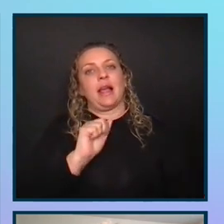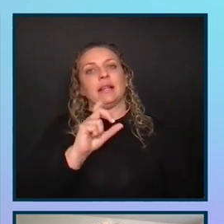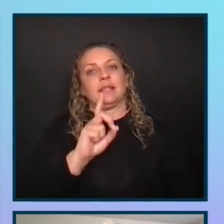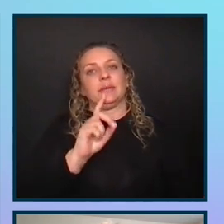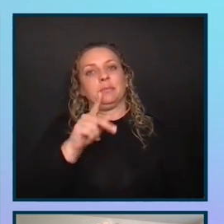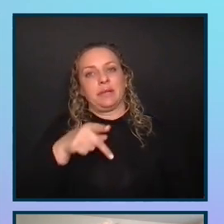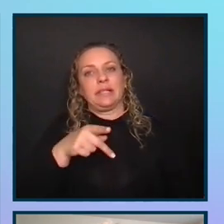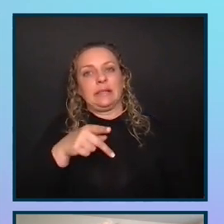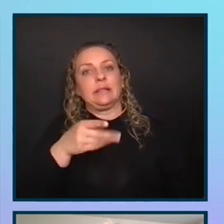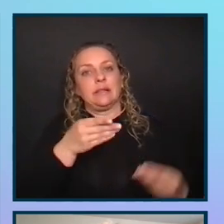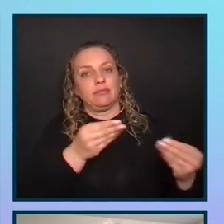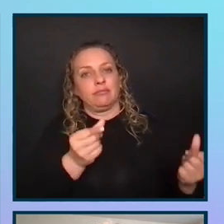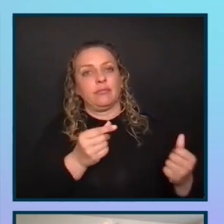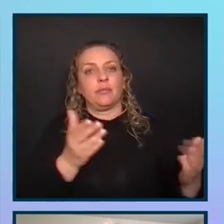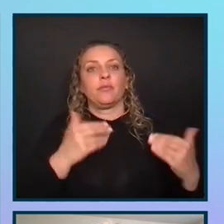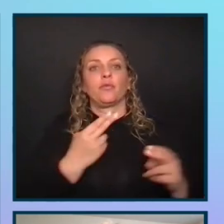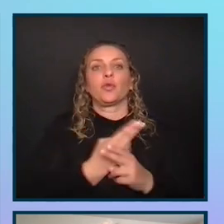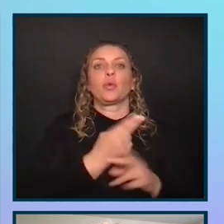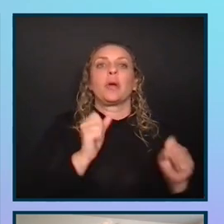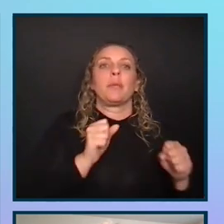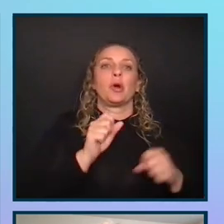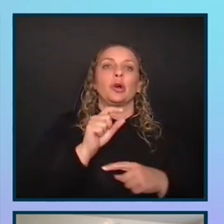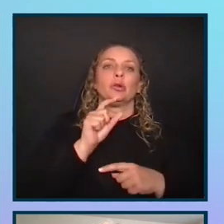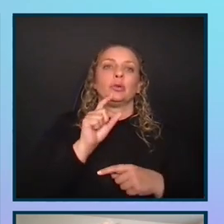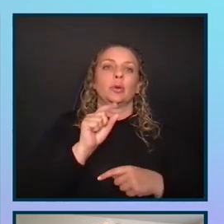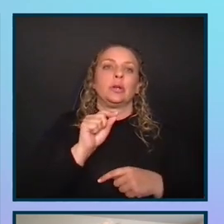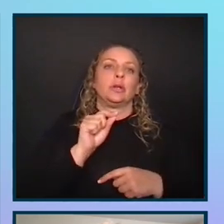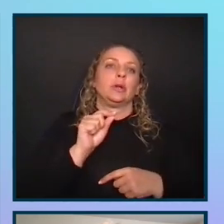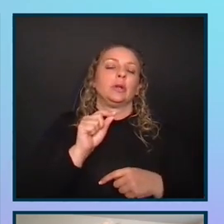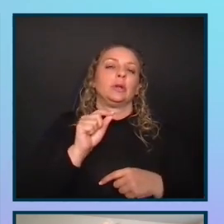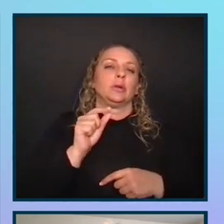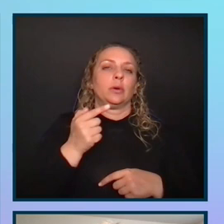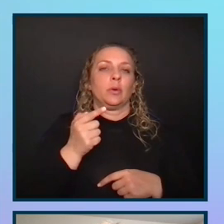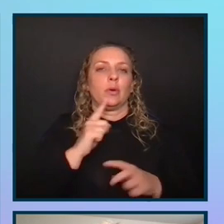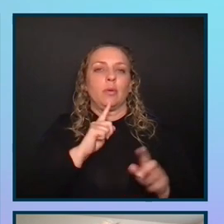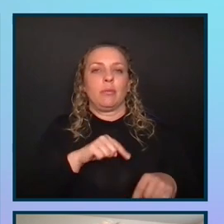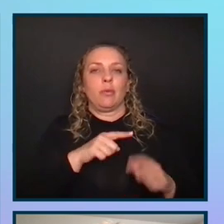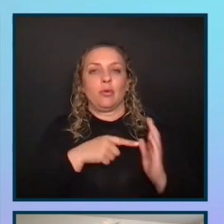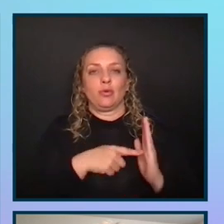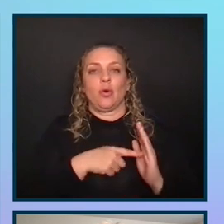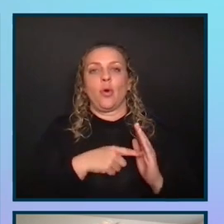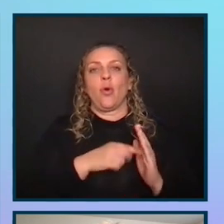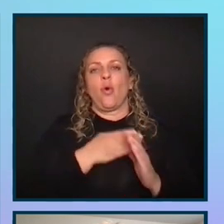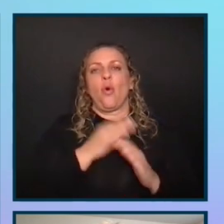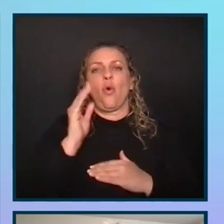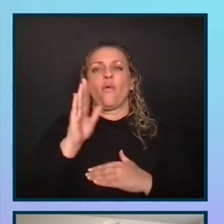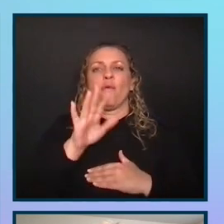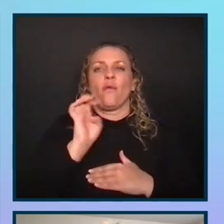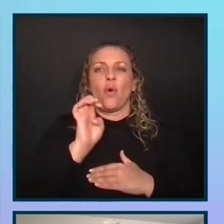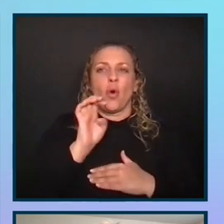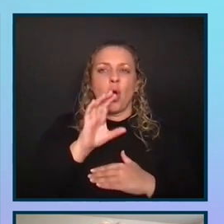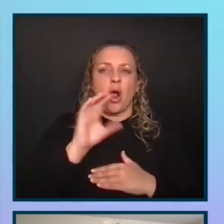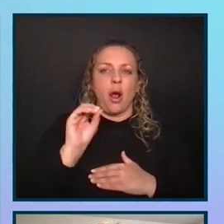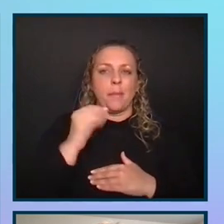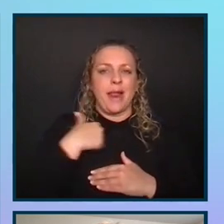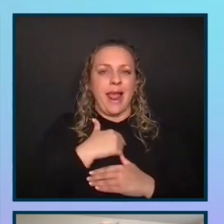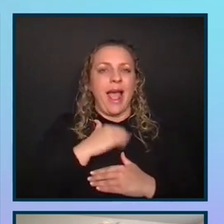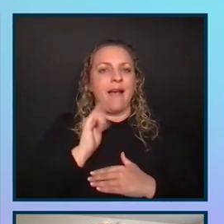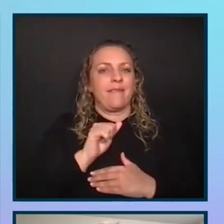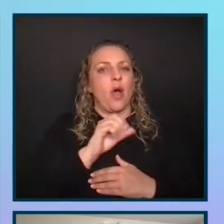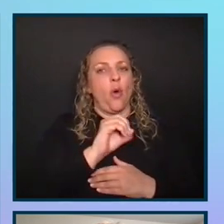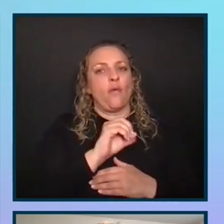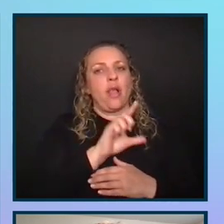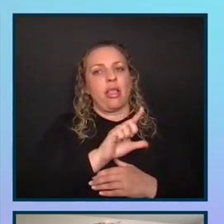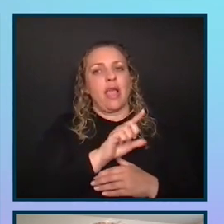The usable.net 2021 report shows that 400 companies that have an accessibility overlay on their